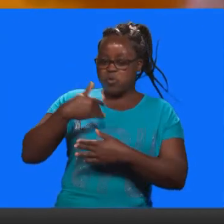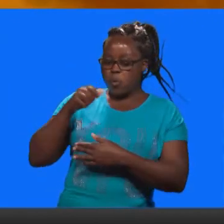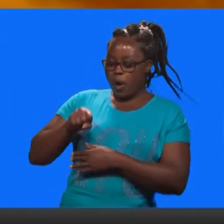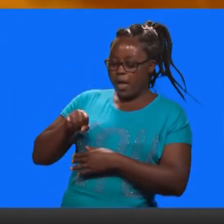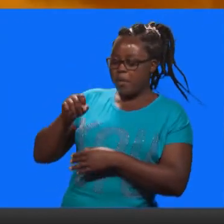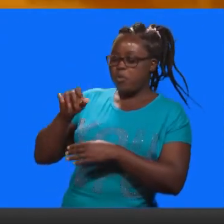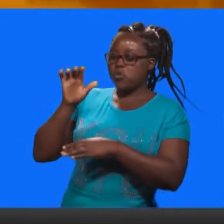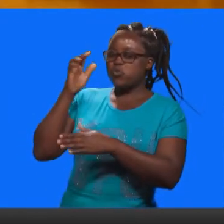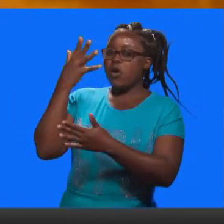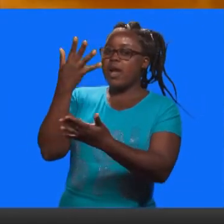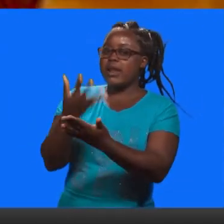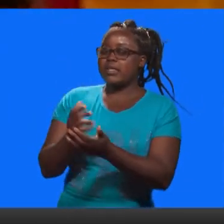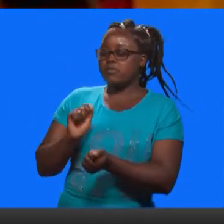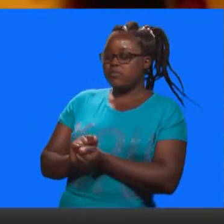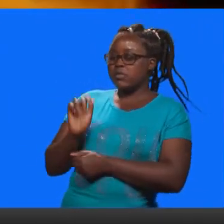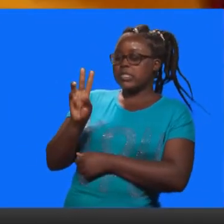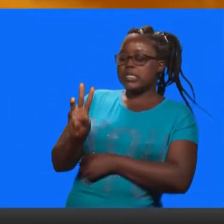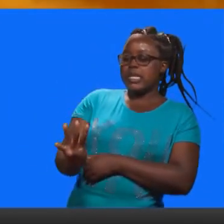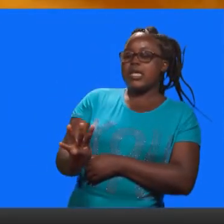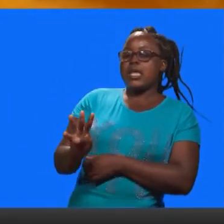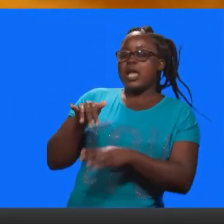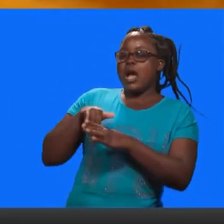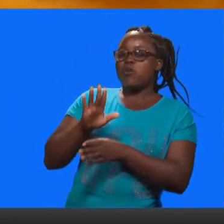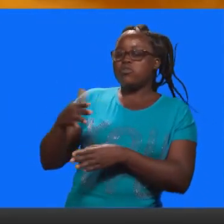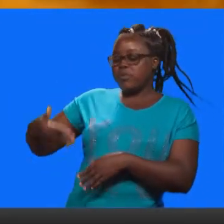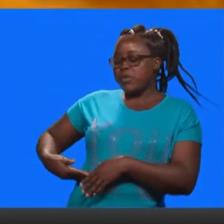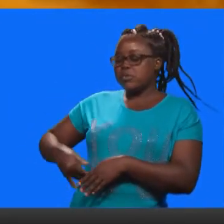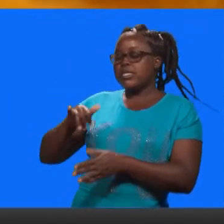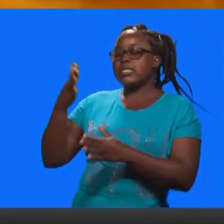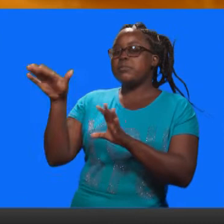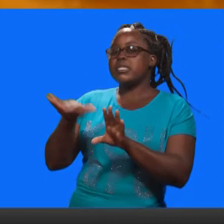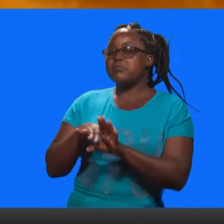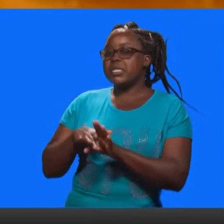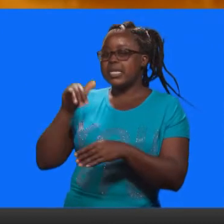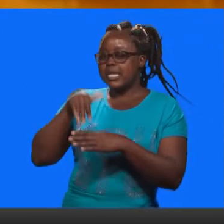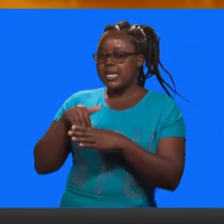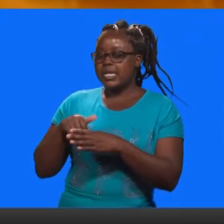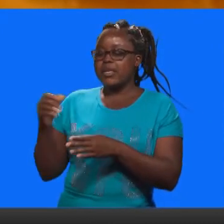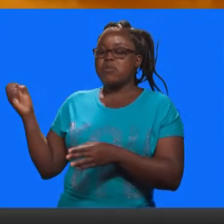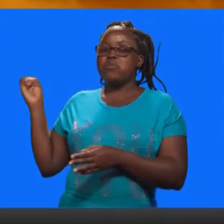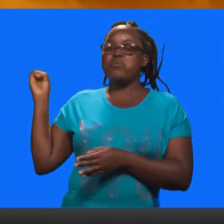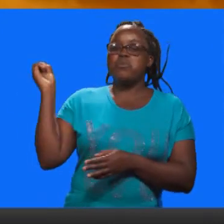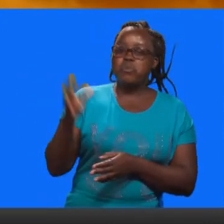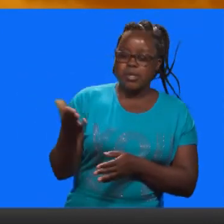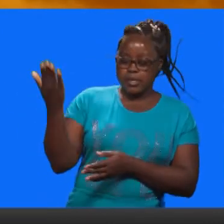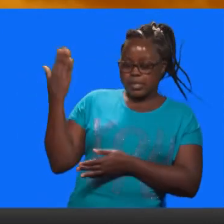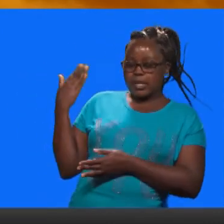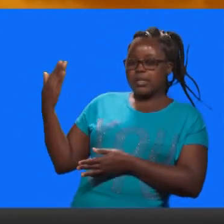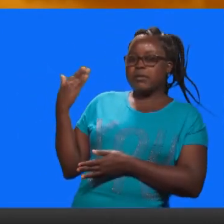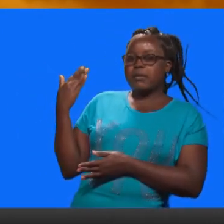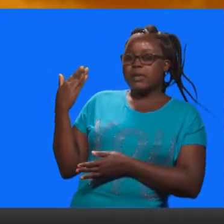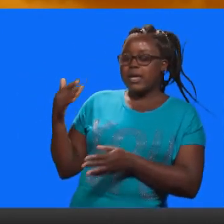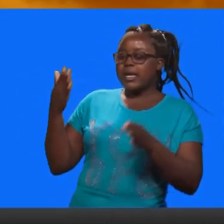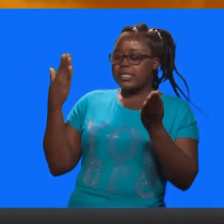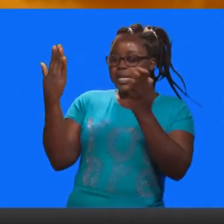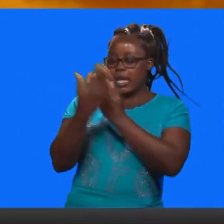to arrest 14 out of the youth that participated in the throwing stone yesterday. At night